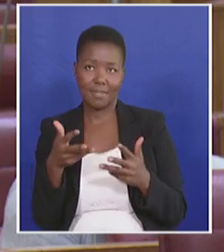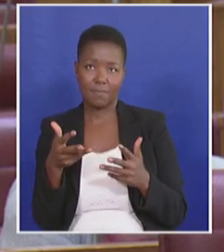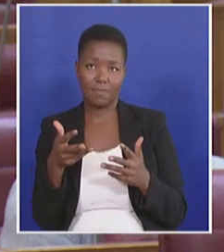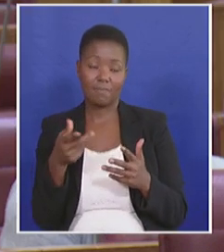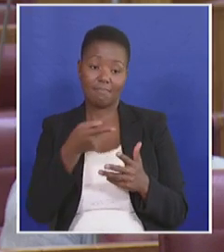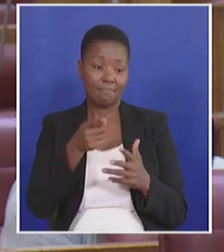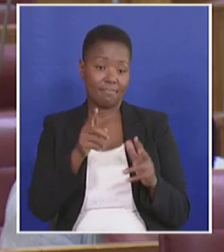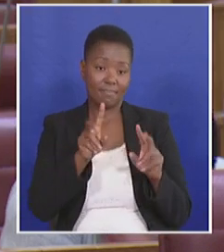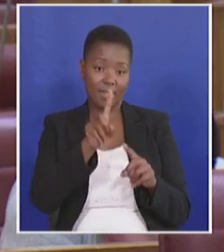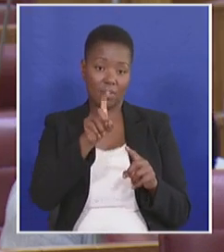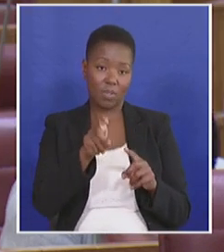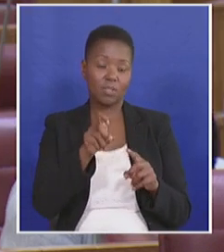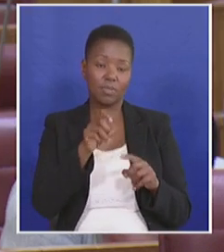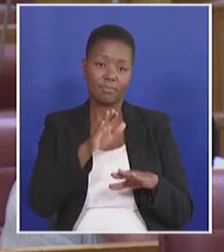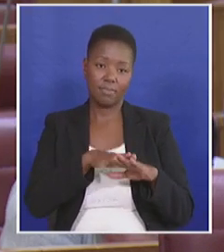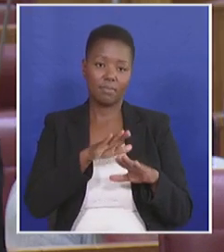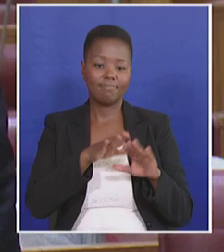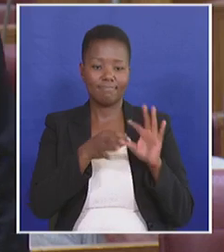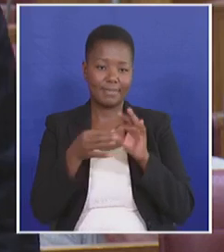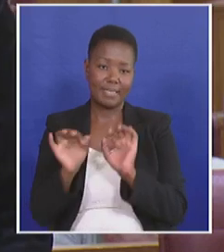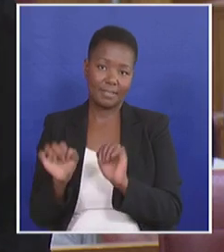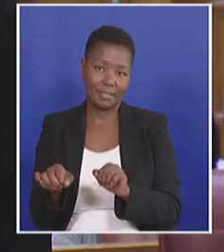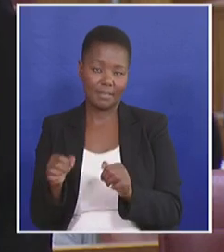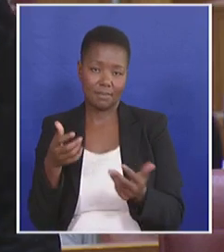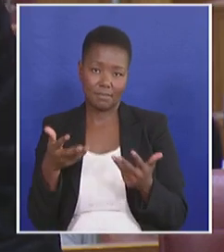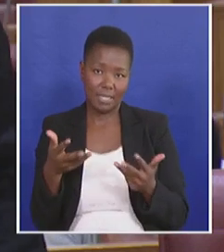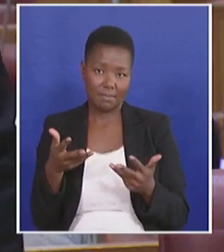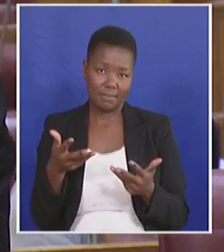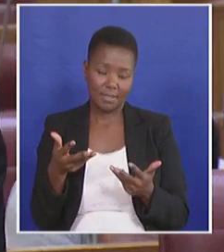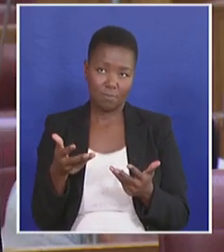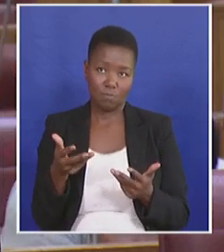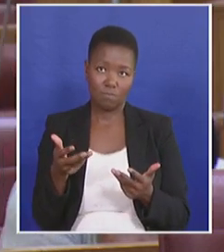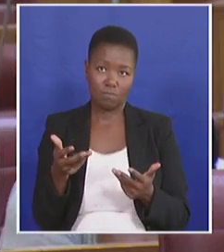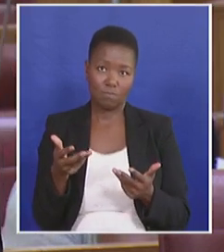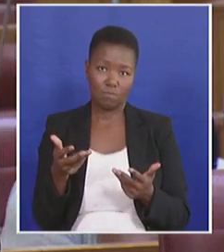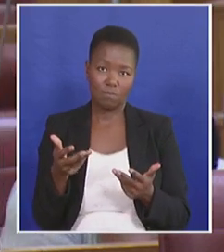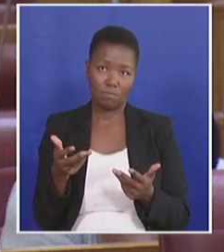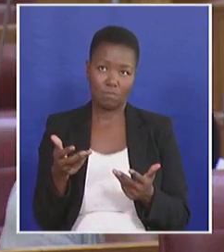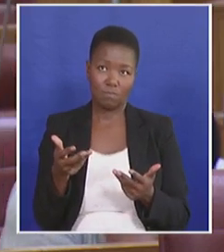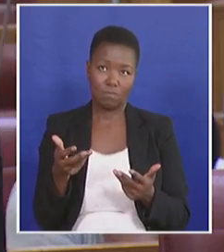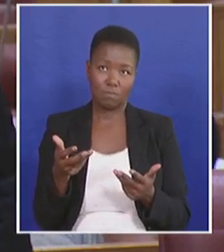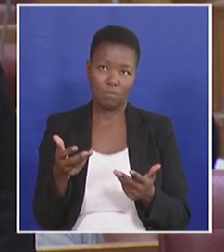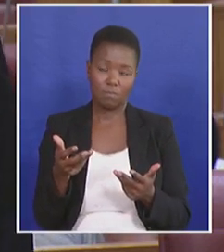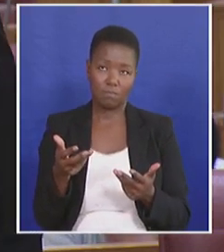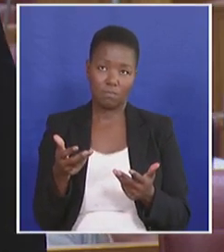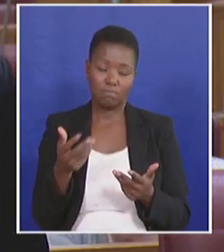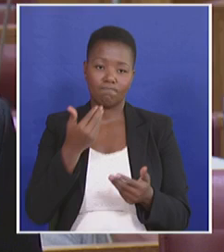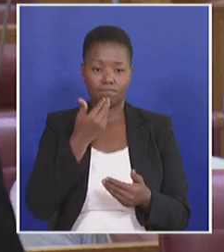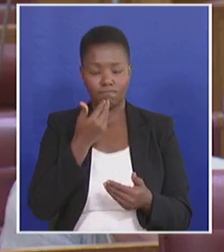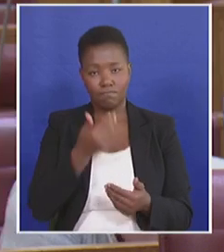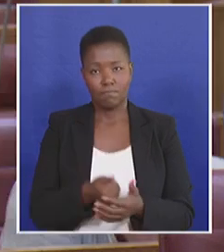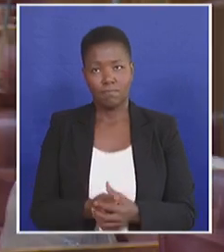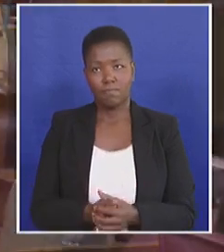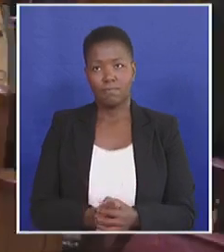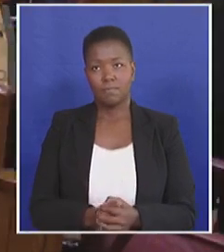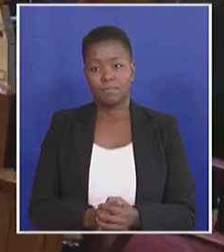question would be much more sort of relevant from the side of Honourable Member Mikalakis. Thank you very much. Thank you,